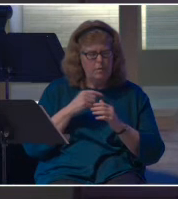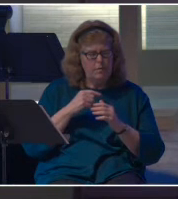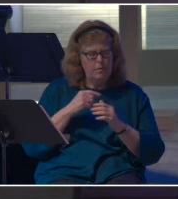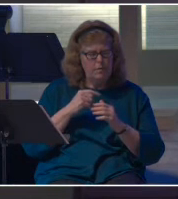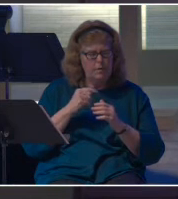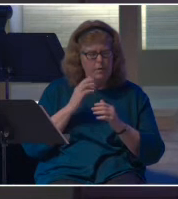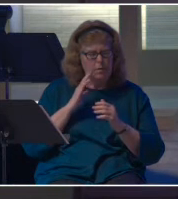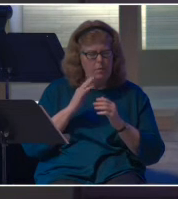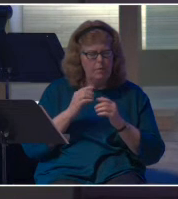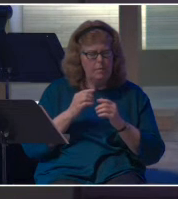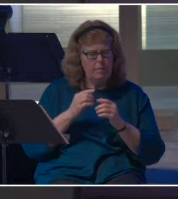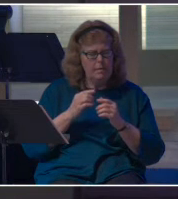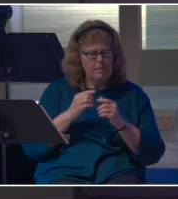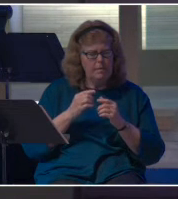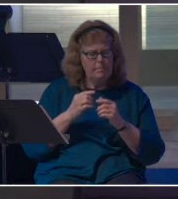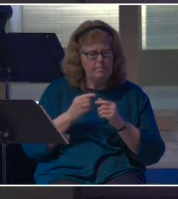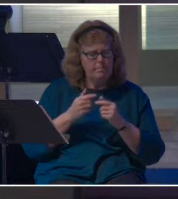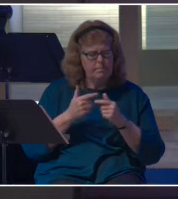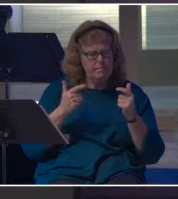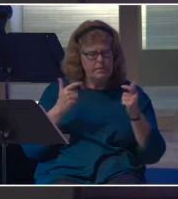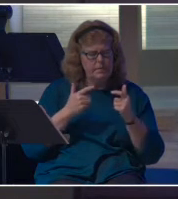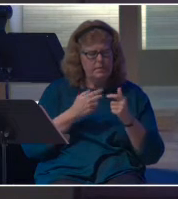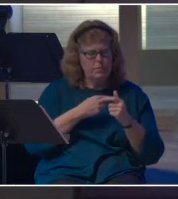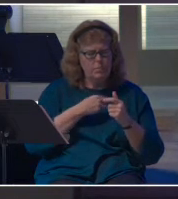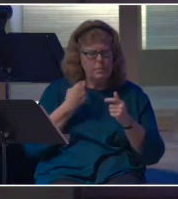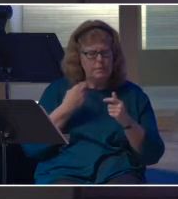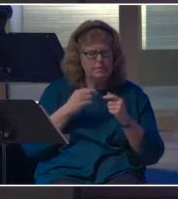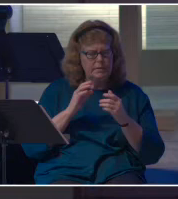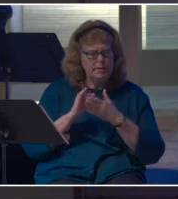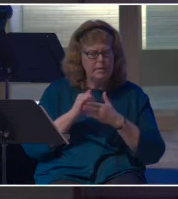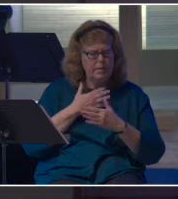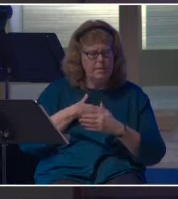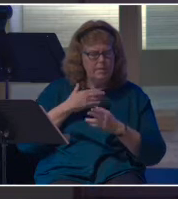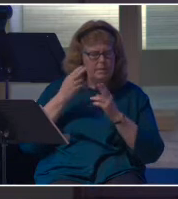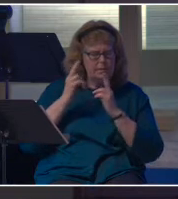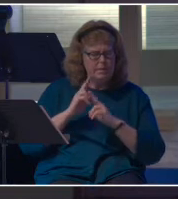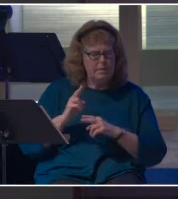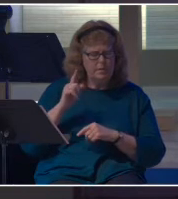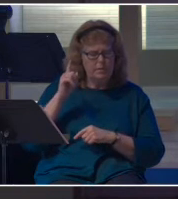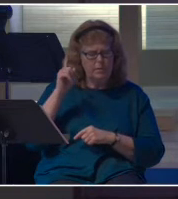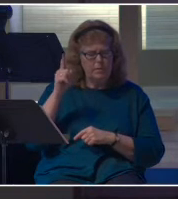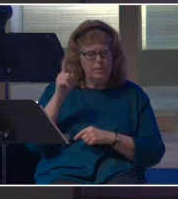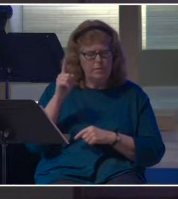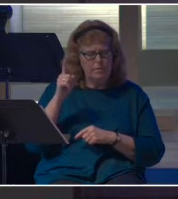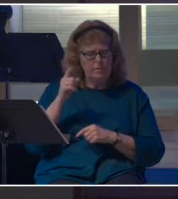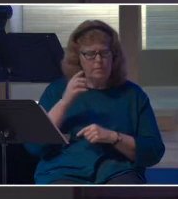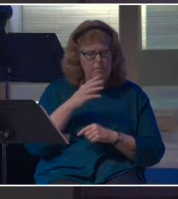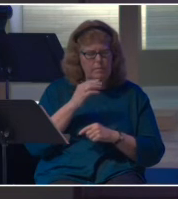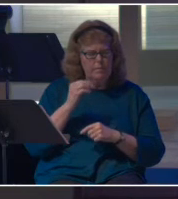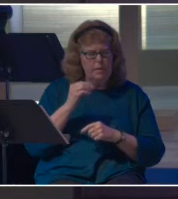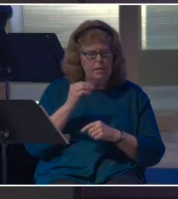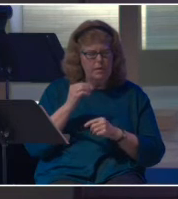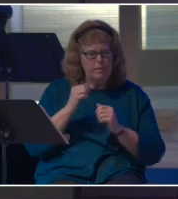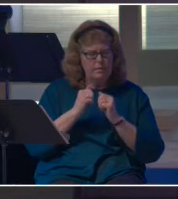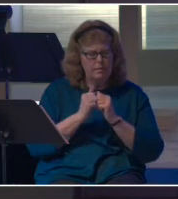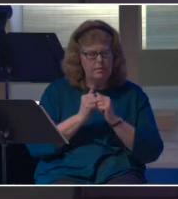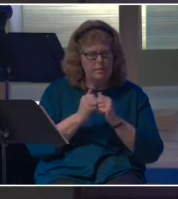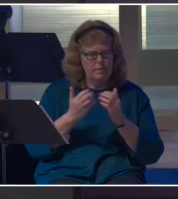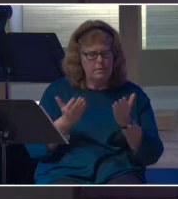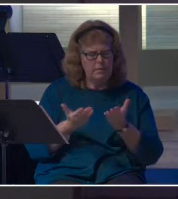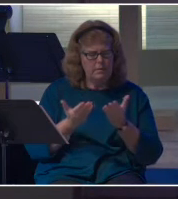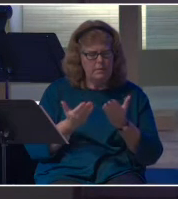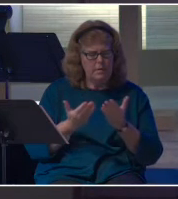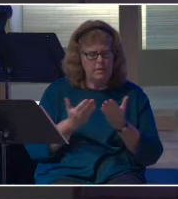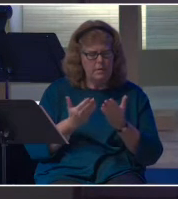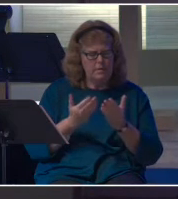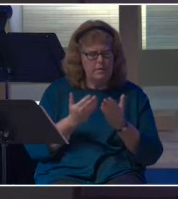and wise risks that would please you, that would honor you. And Lord, in our time together in your word, I pray that